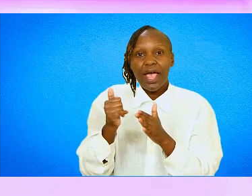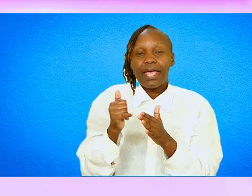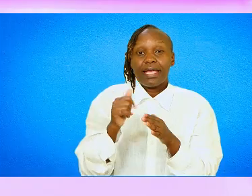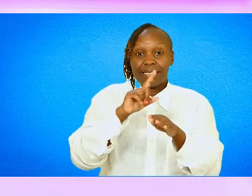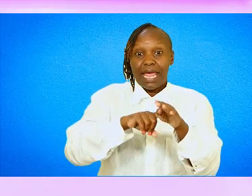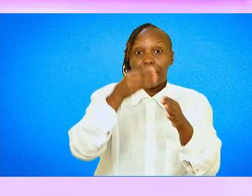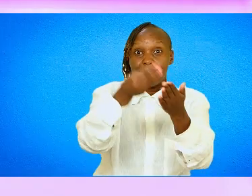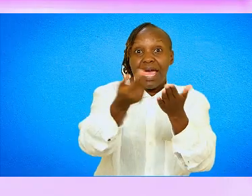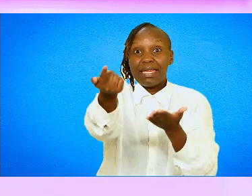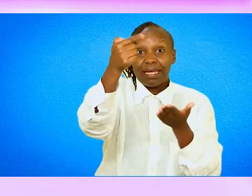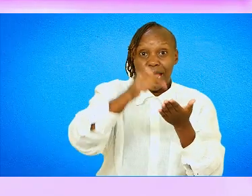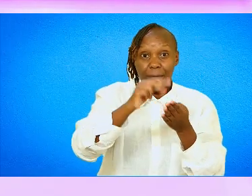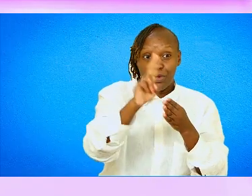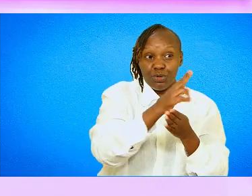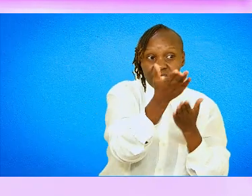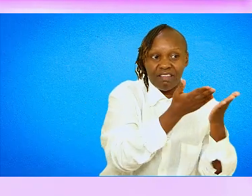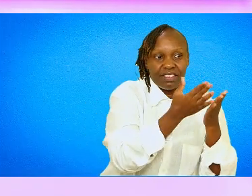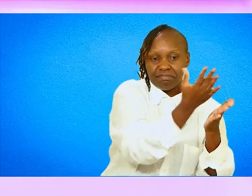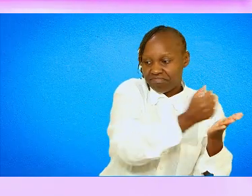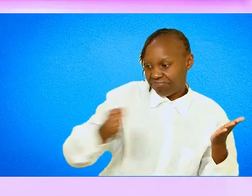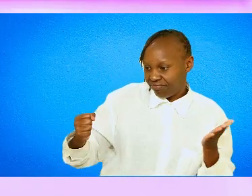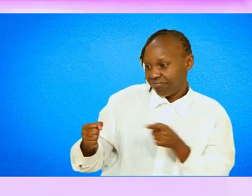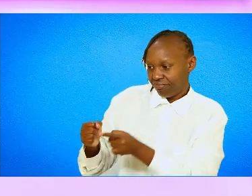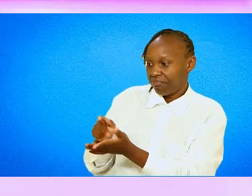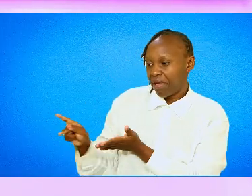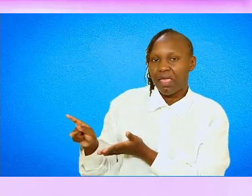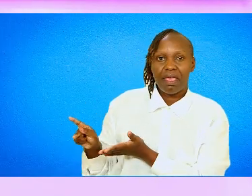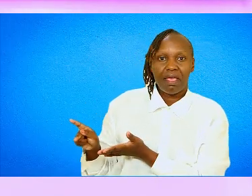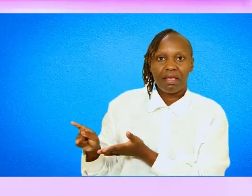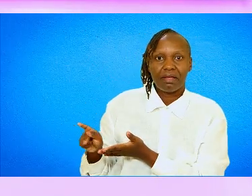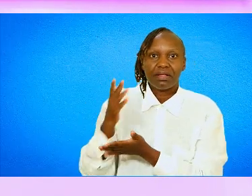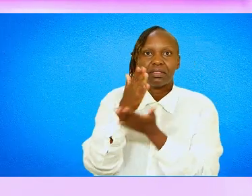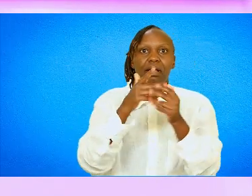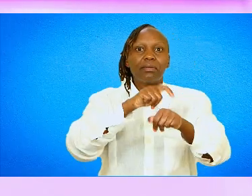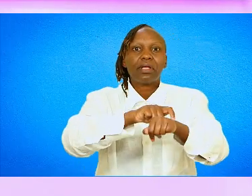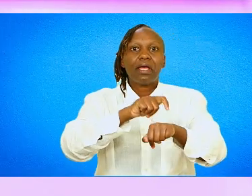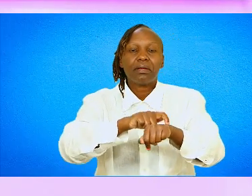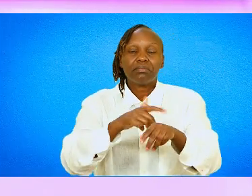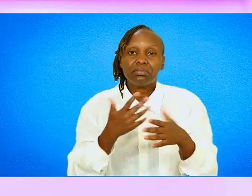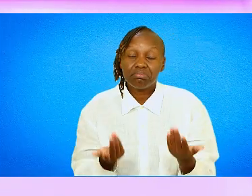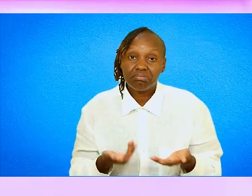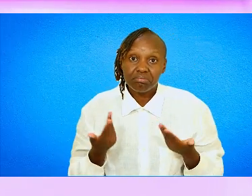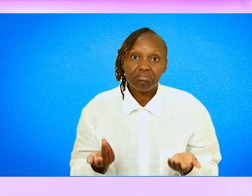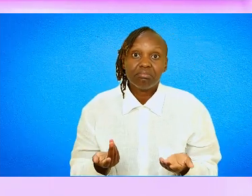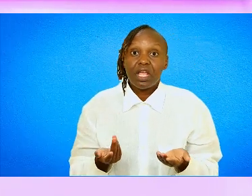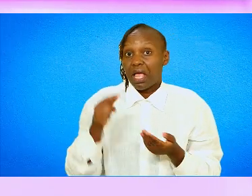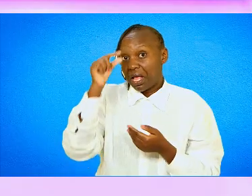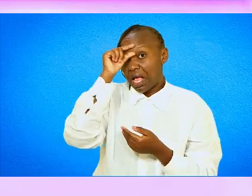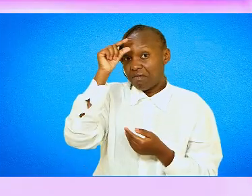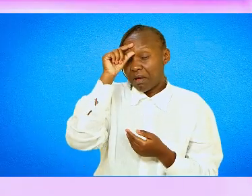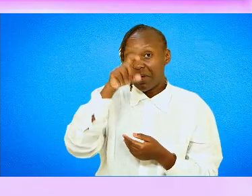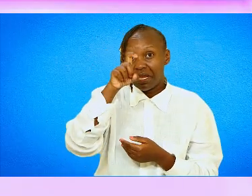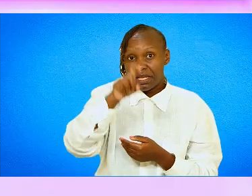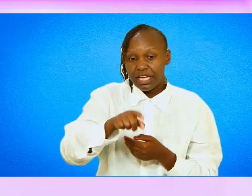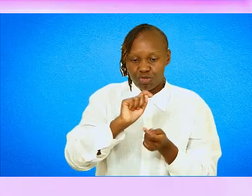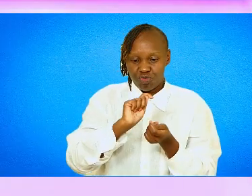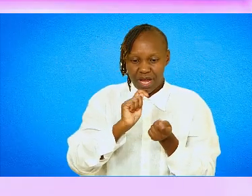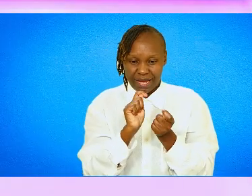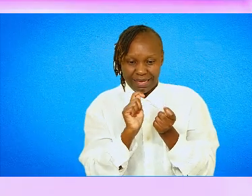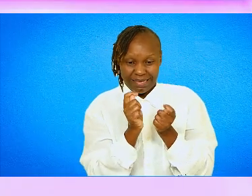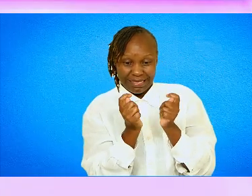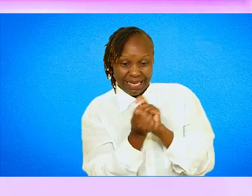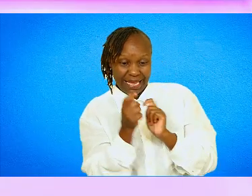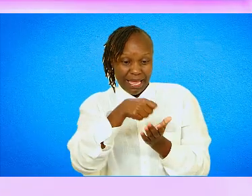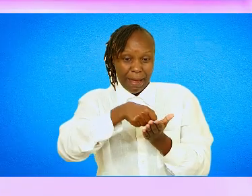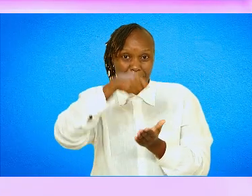that could have been used for service delivery. Sometimes, the government needs to adjust the